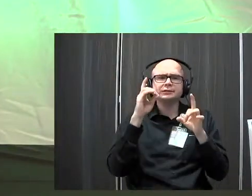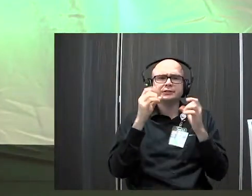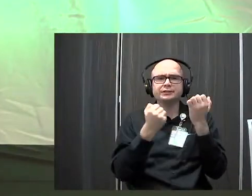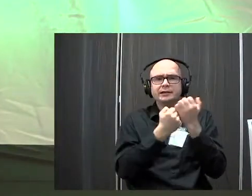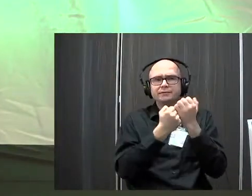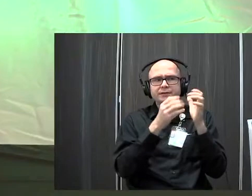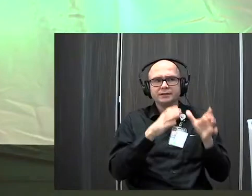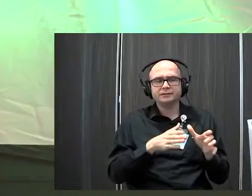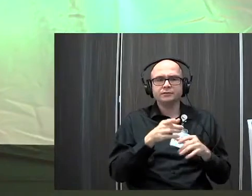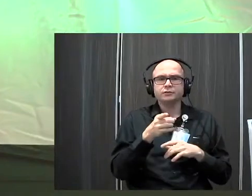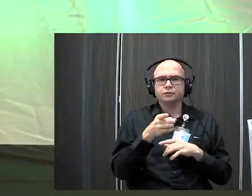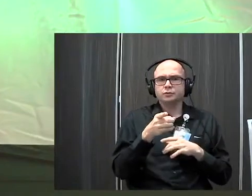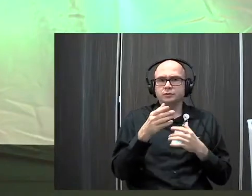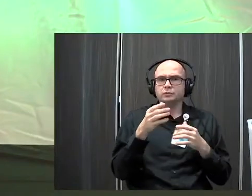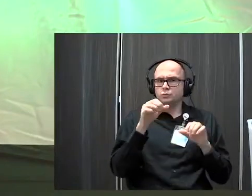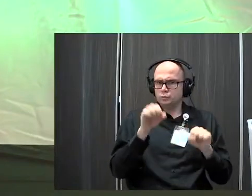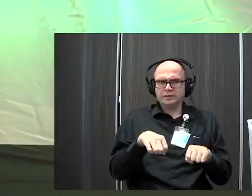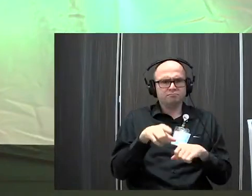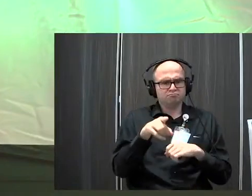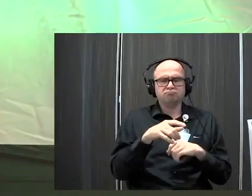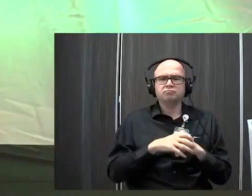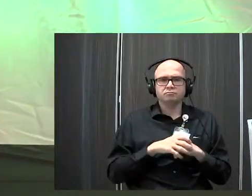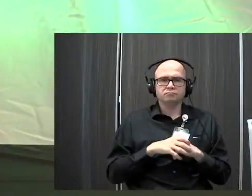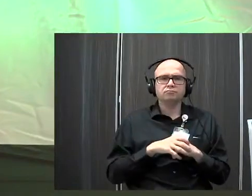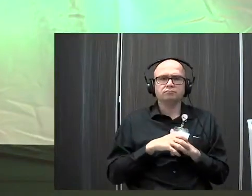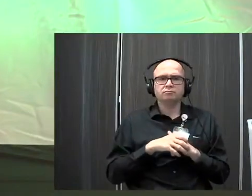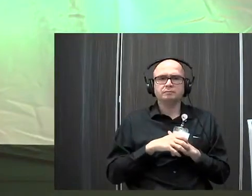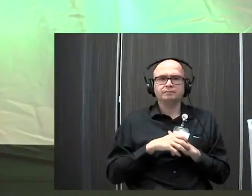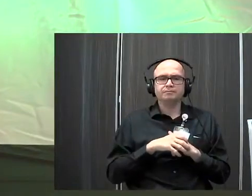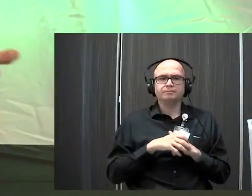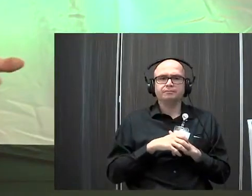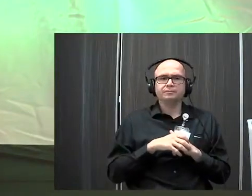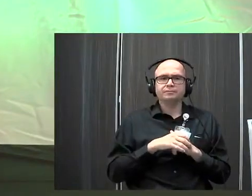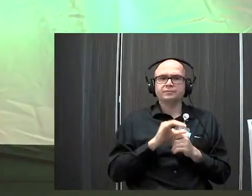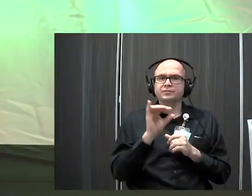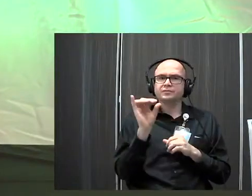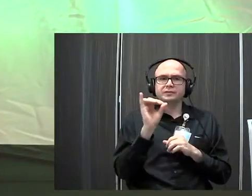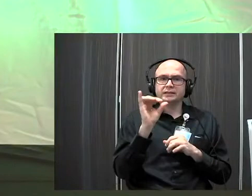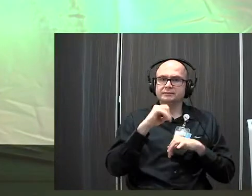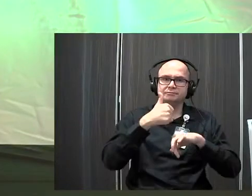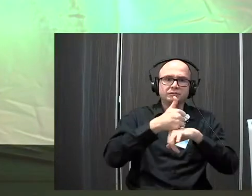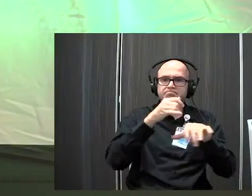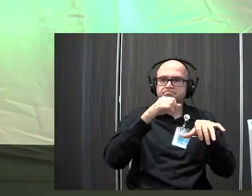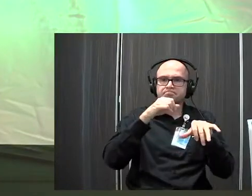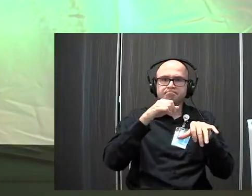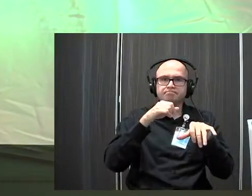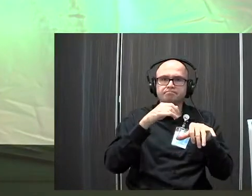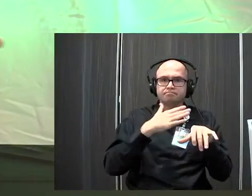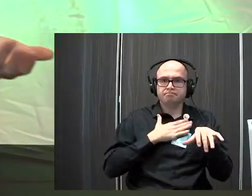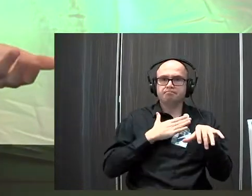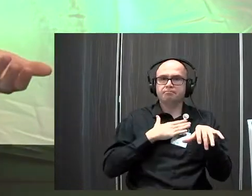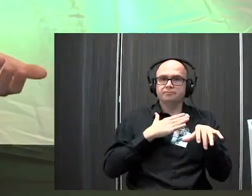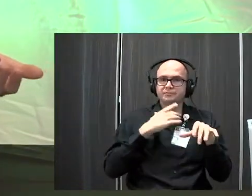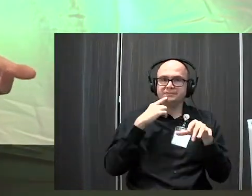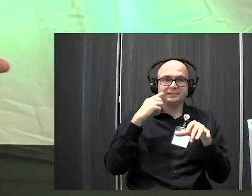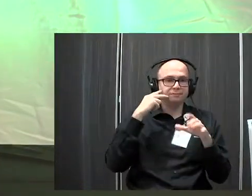advocate. You have the ability to do that, and kind of just set a standard that the deafblind projects are going to